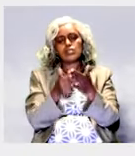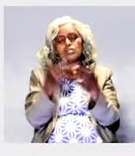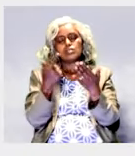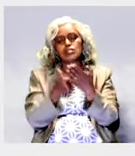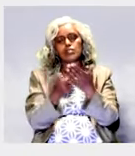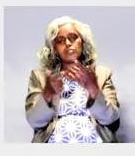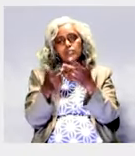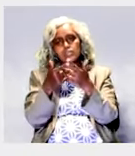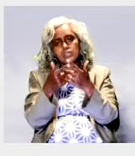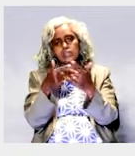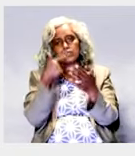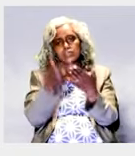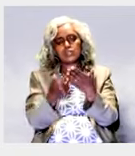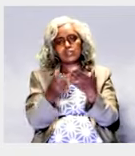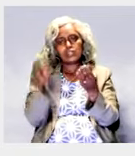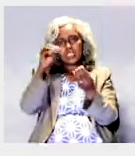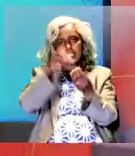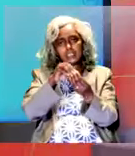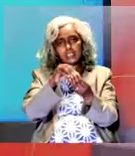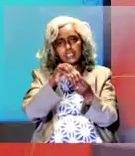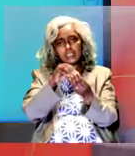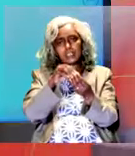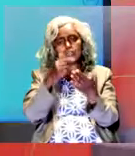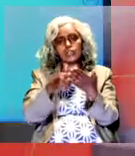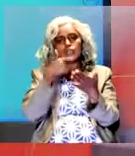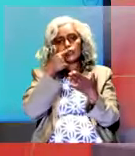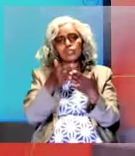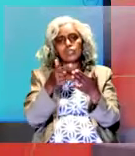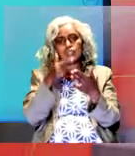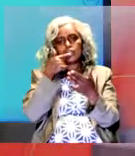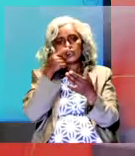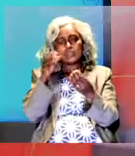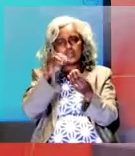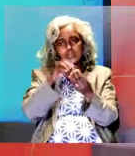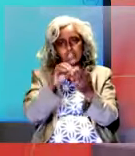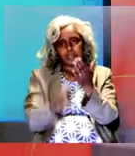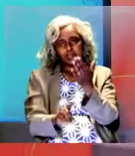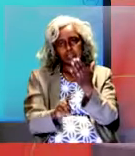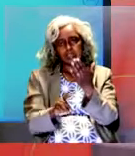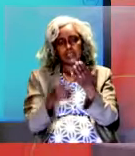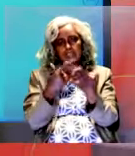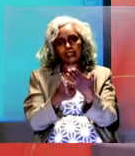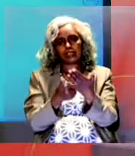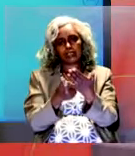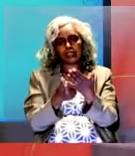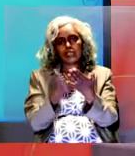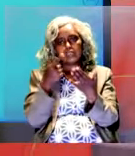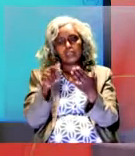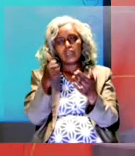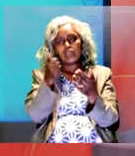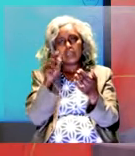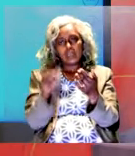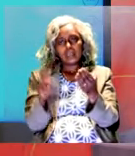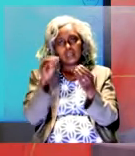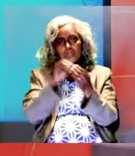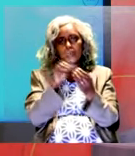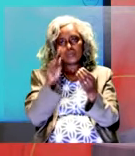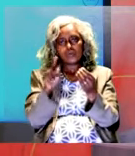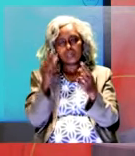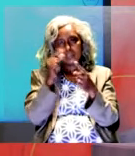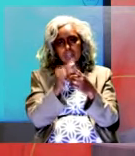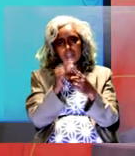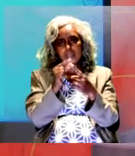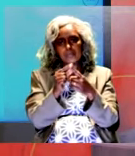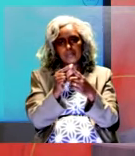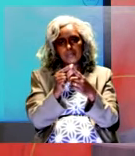term preceding it, so it's not increasing. To say decreasing, the an plus 1